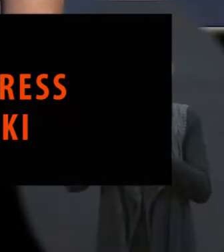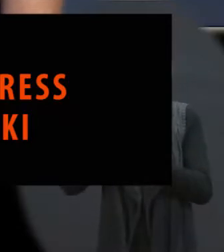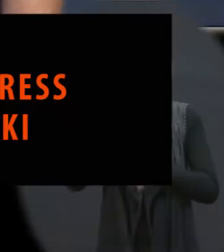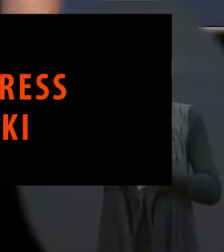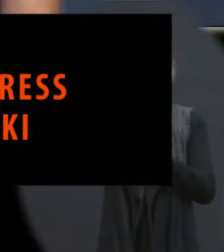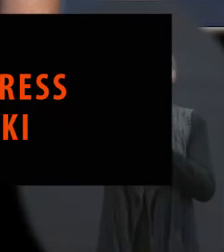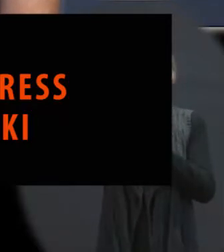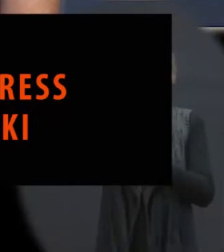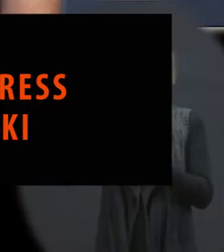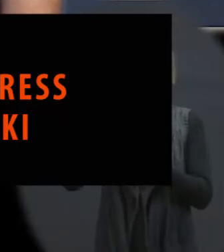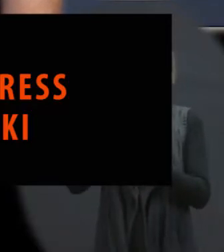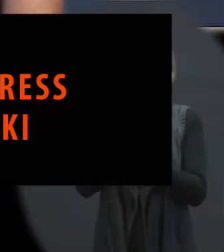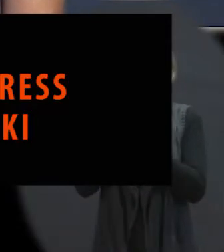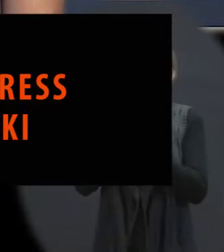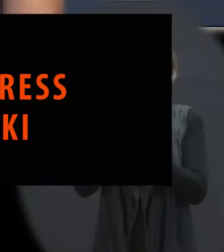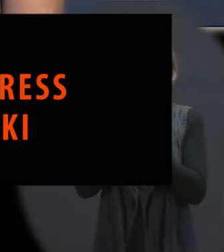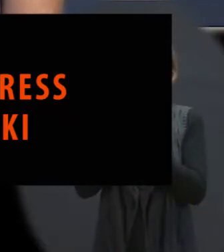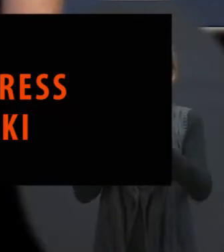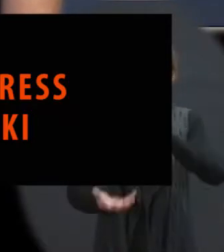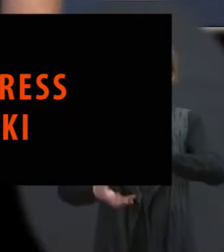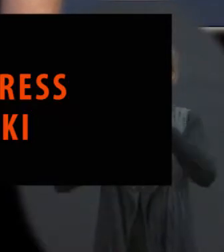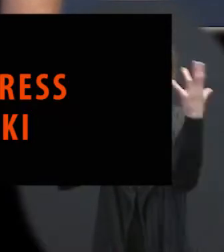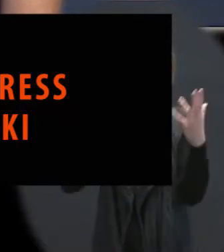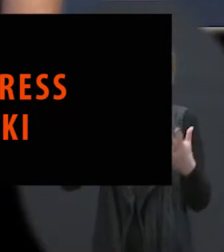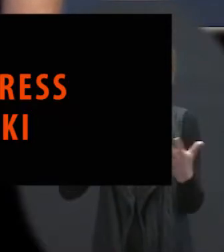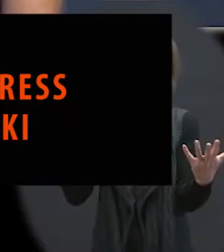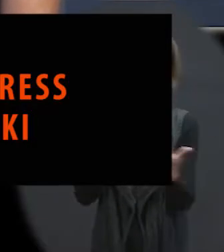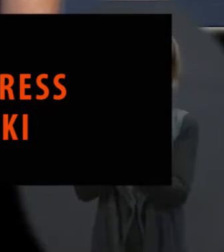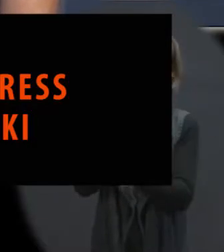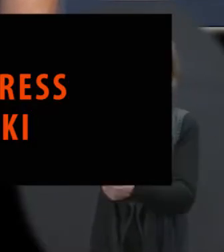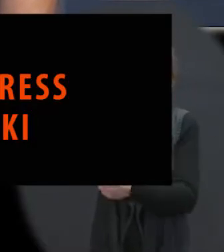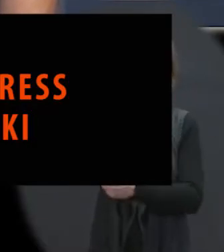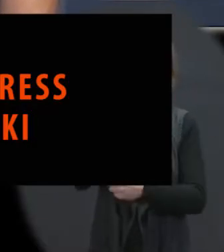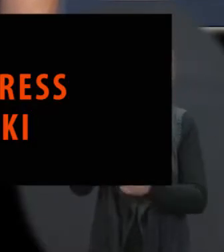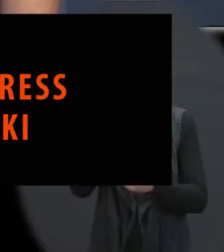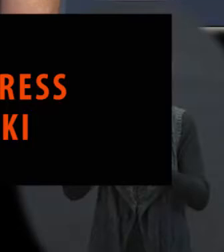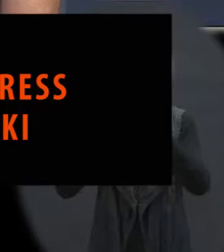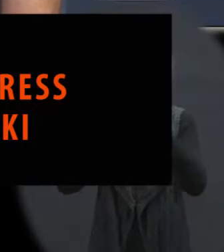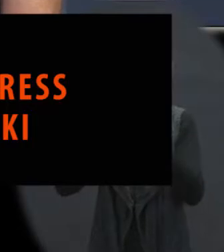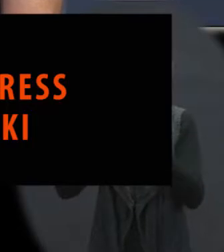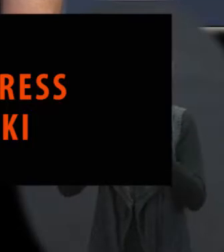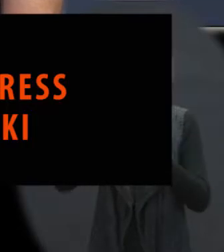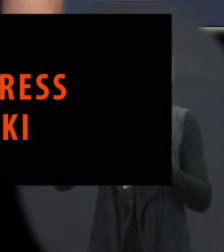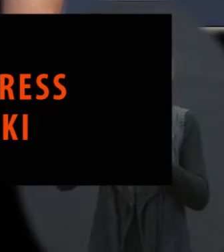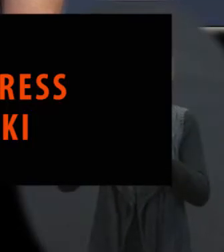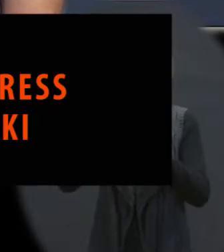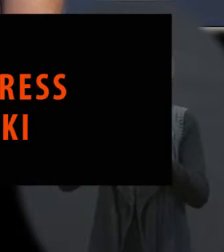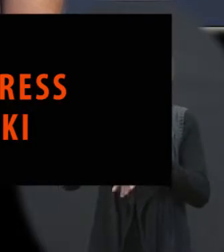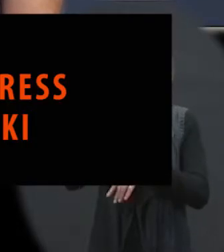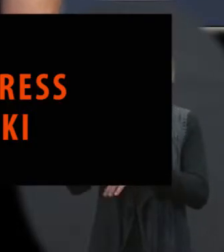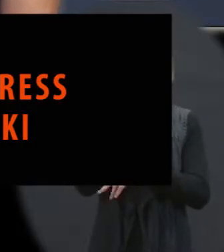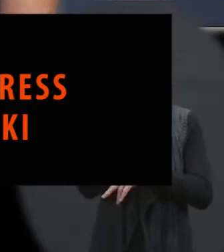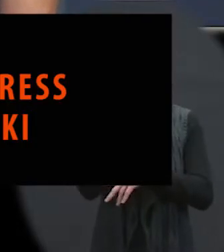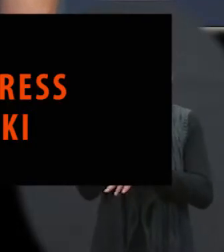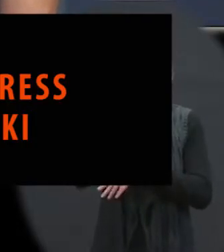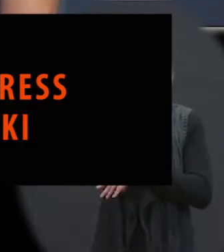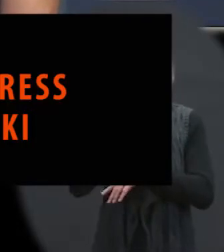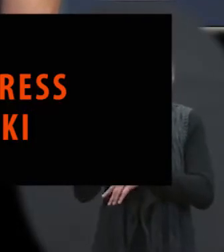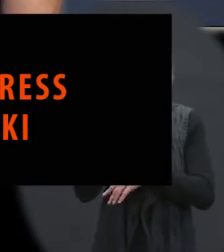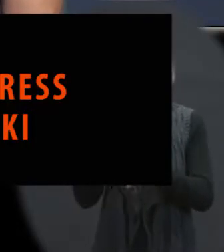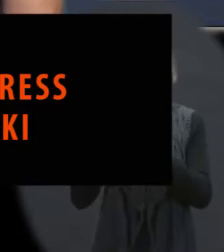are devastating Black communities. While Black Americans comprise 13% of the U.S. population, they represent